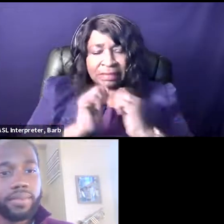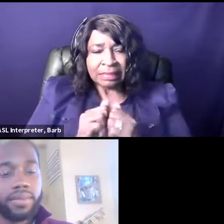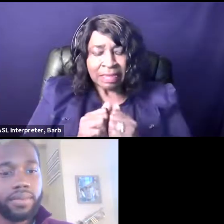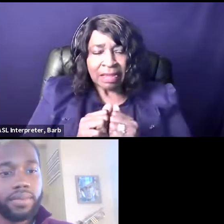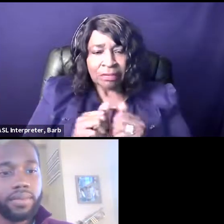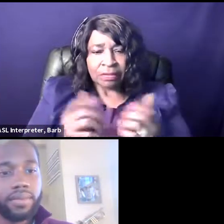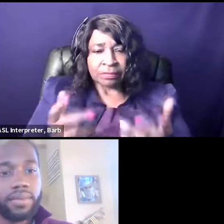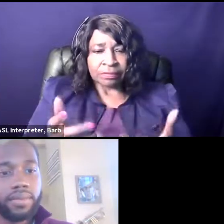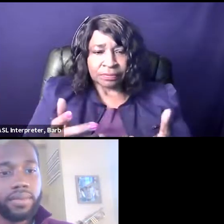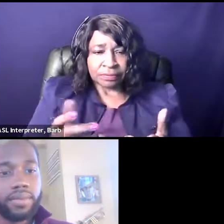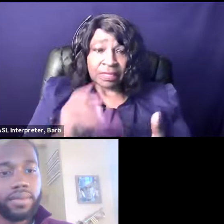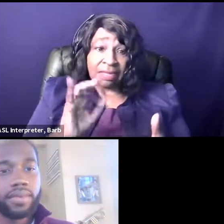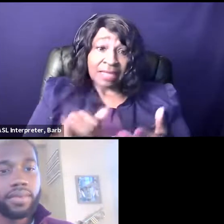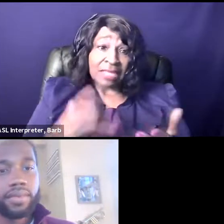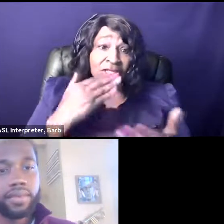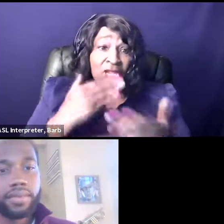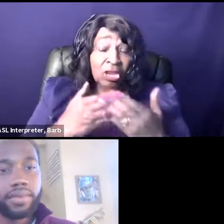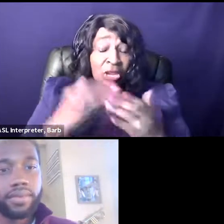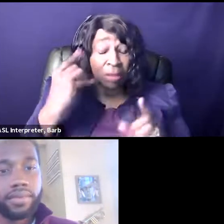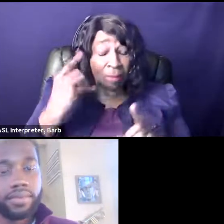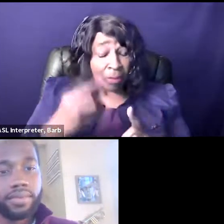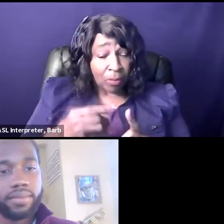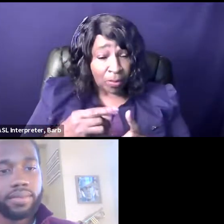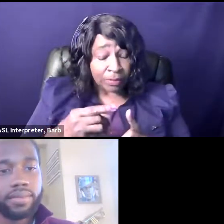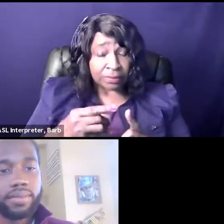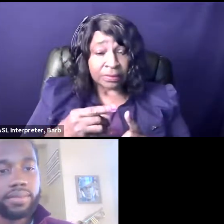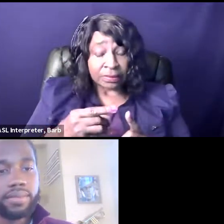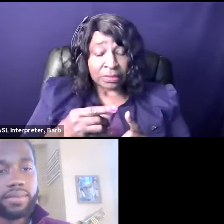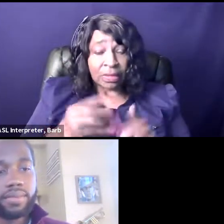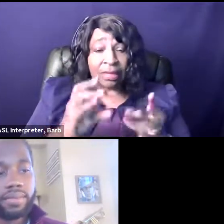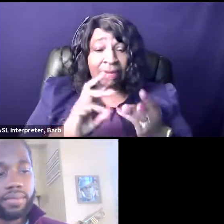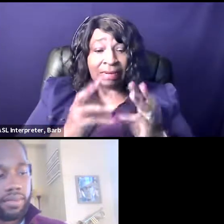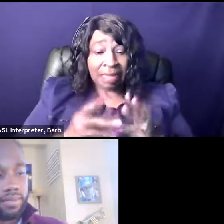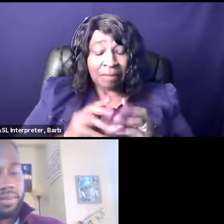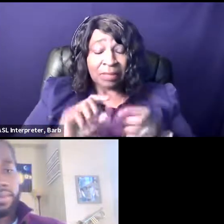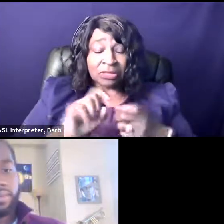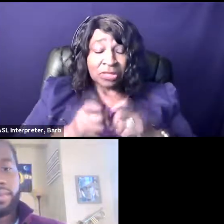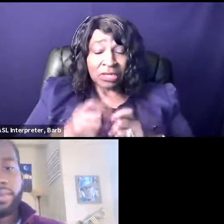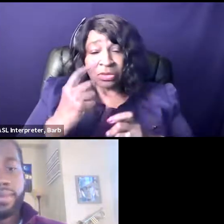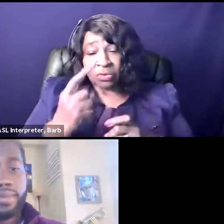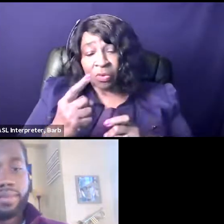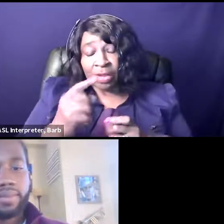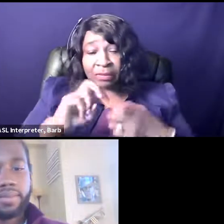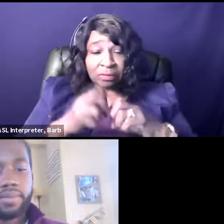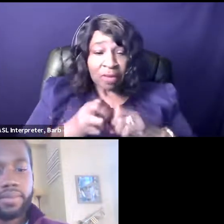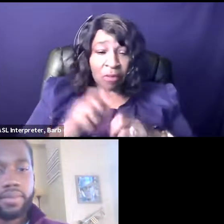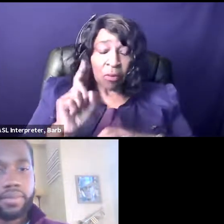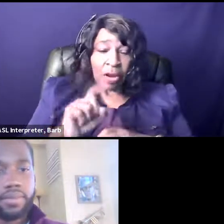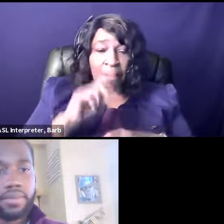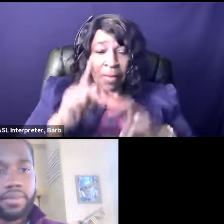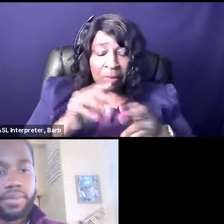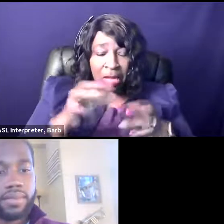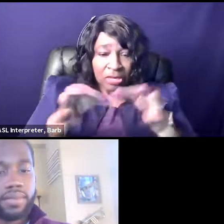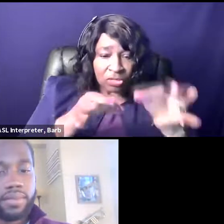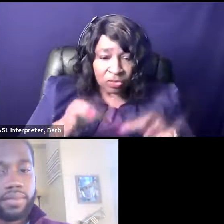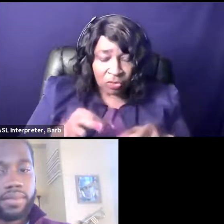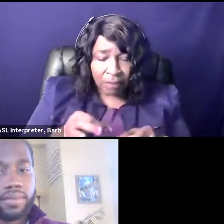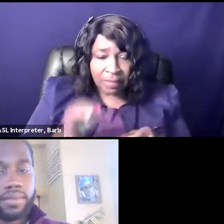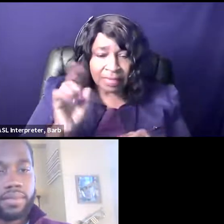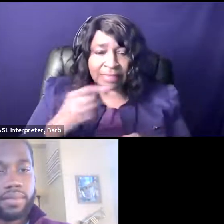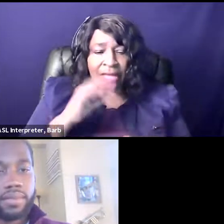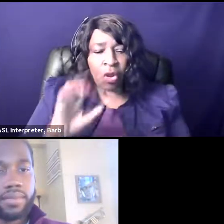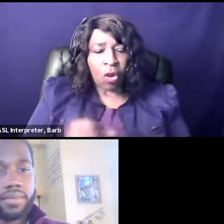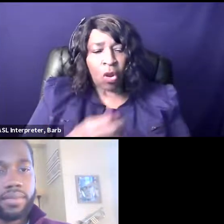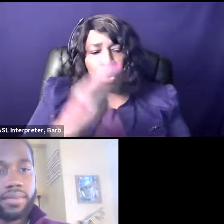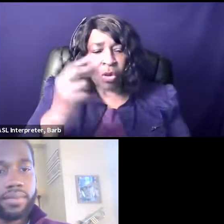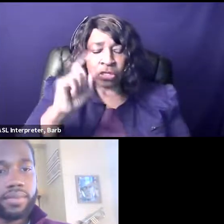That's a really good point. So climate change is one of those issues where, when people describe it, they say, oh, it should be